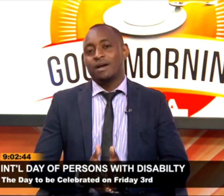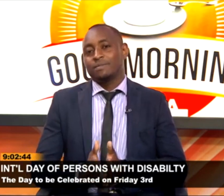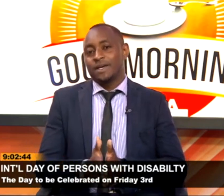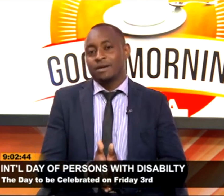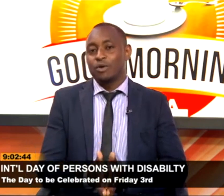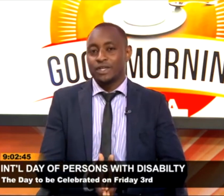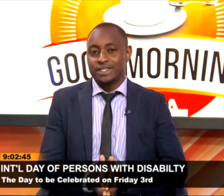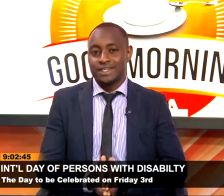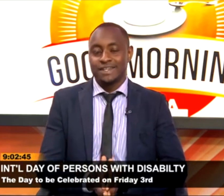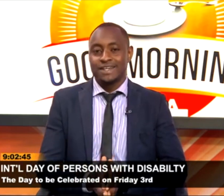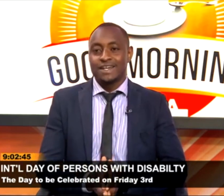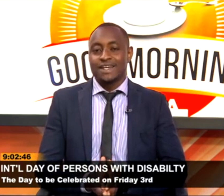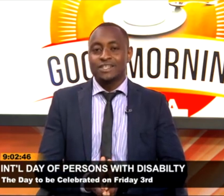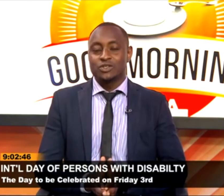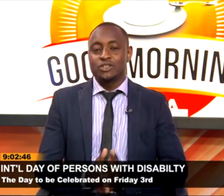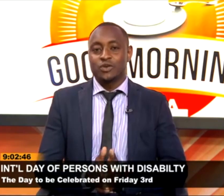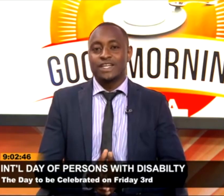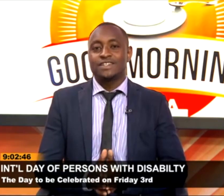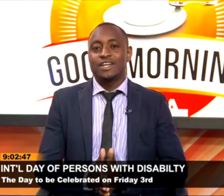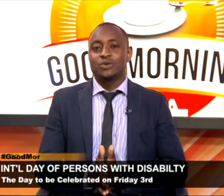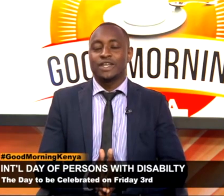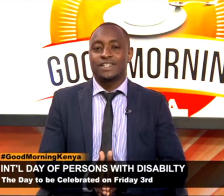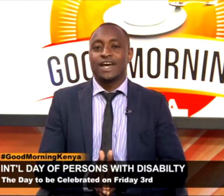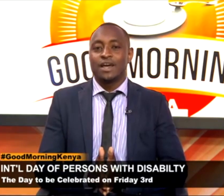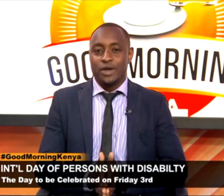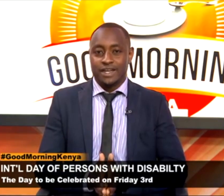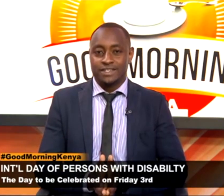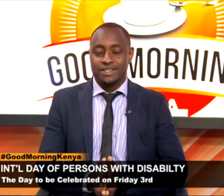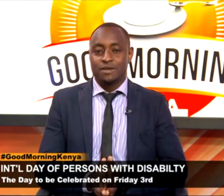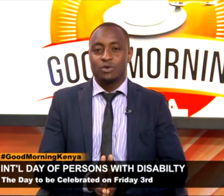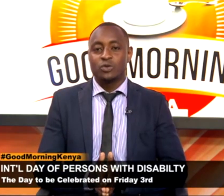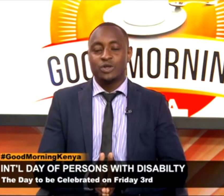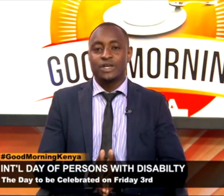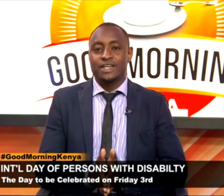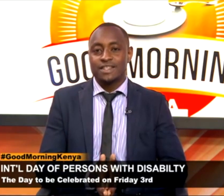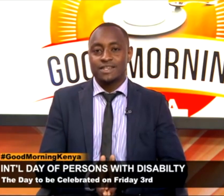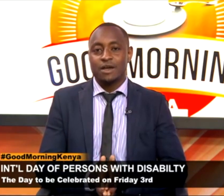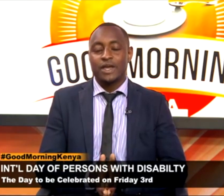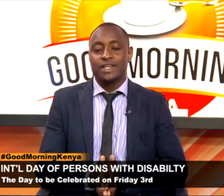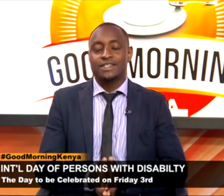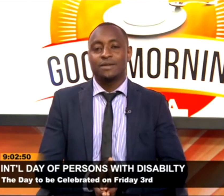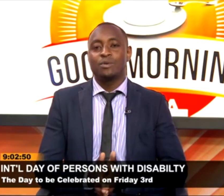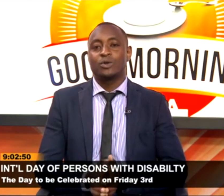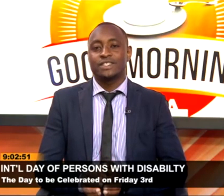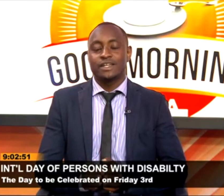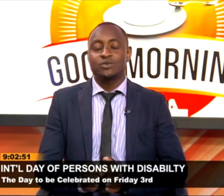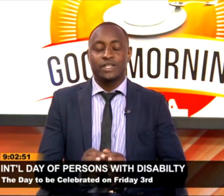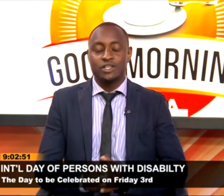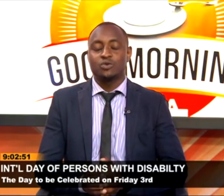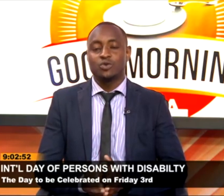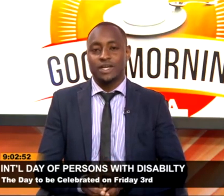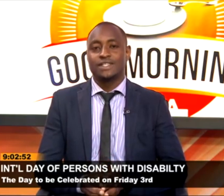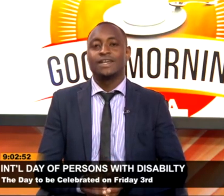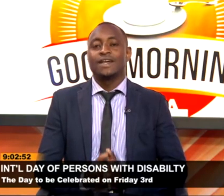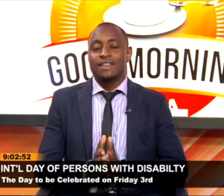to the pickup point is already trying to create an awareness. Because when we create this awareness, then people